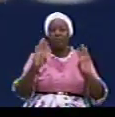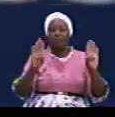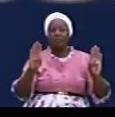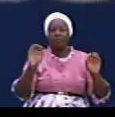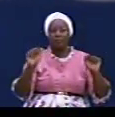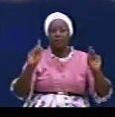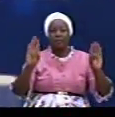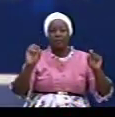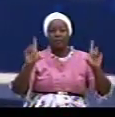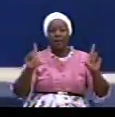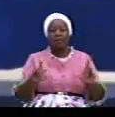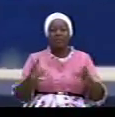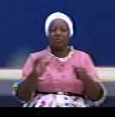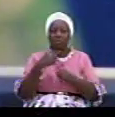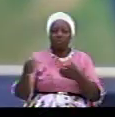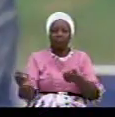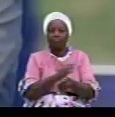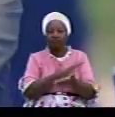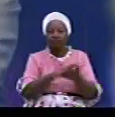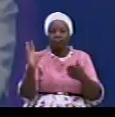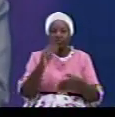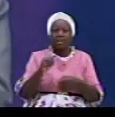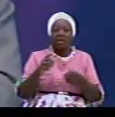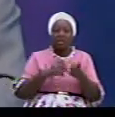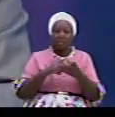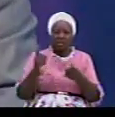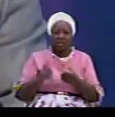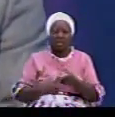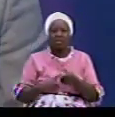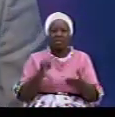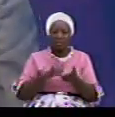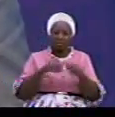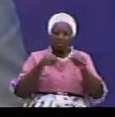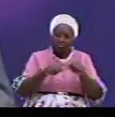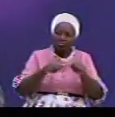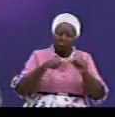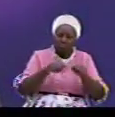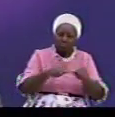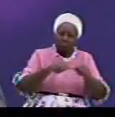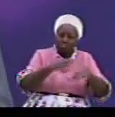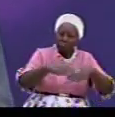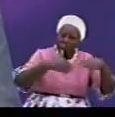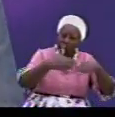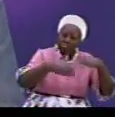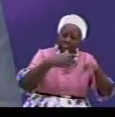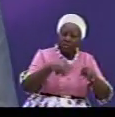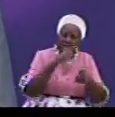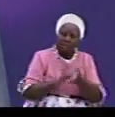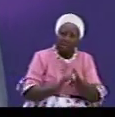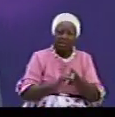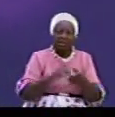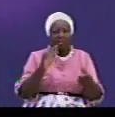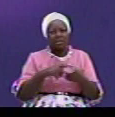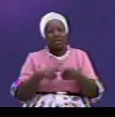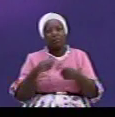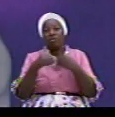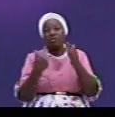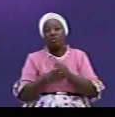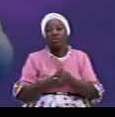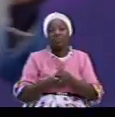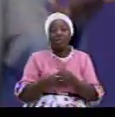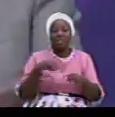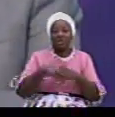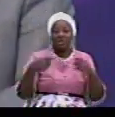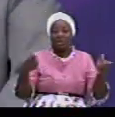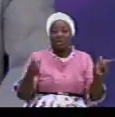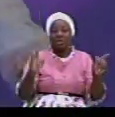then you go on and on. That in Genesis, all the brothers of Joseph sold him to slavery. Then you